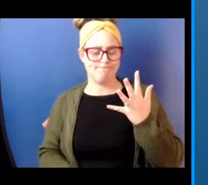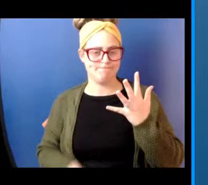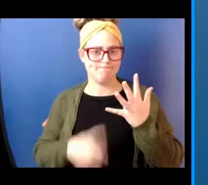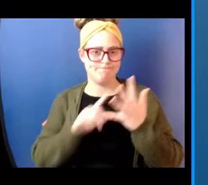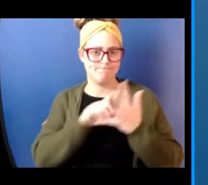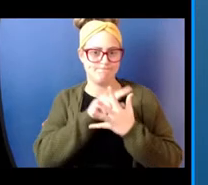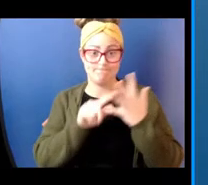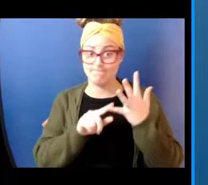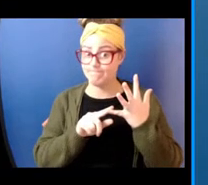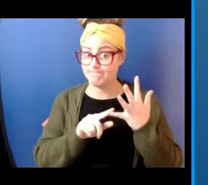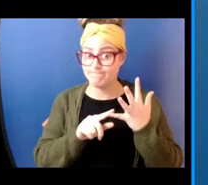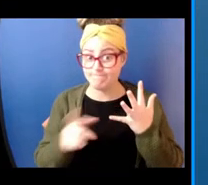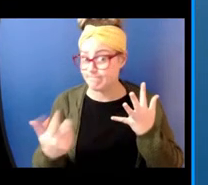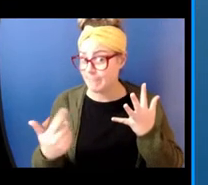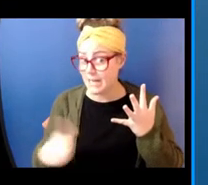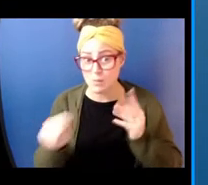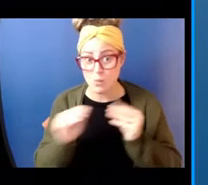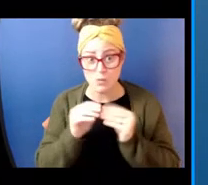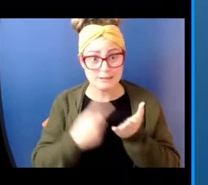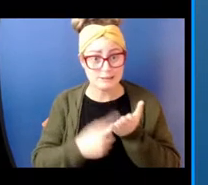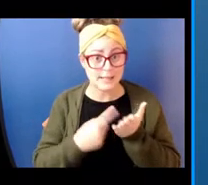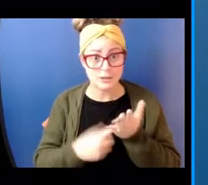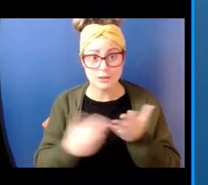is there any further discussion